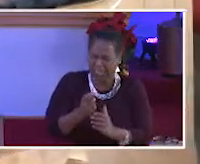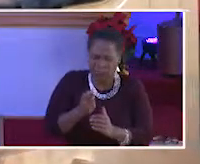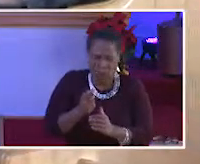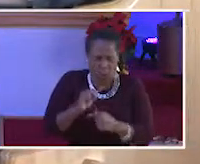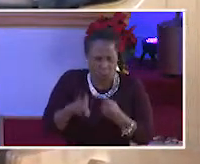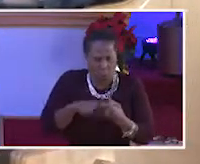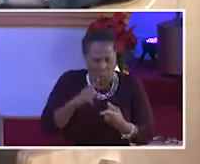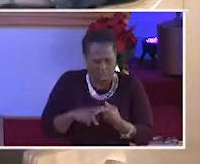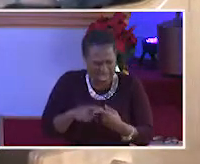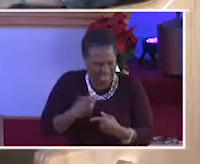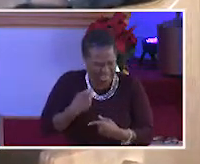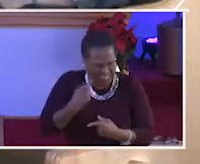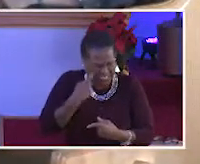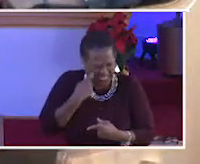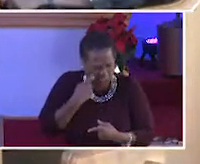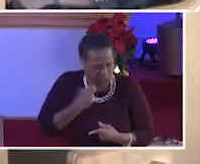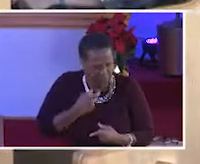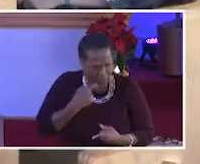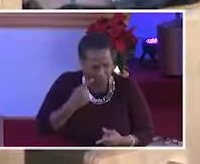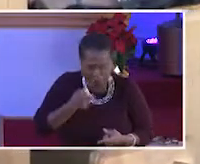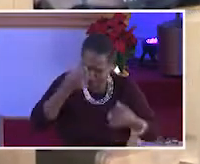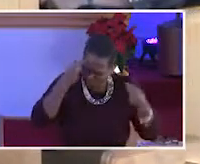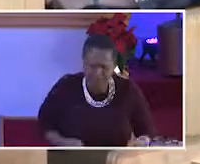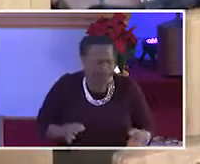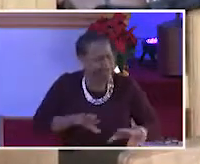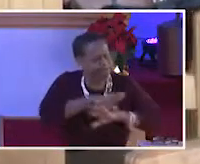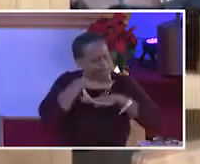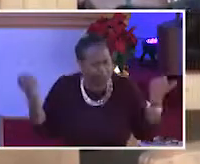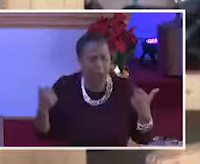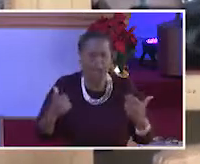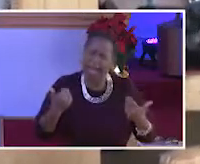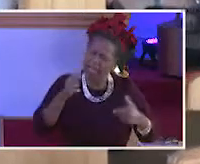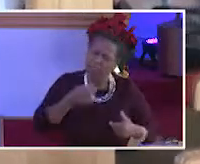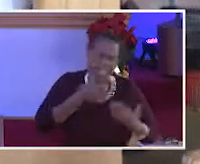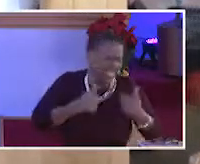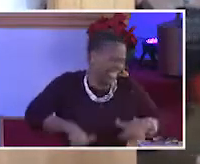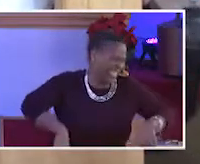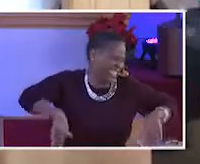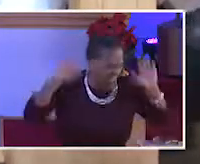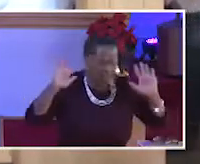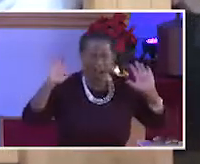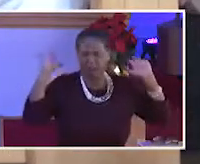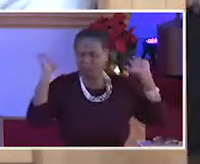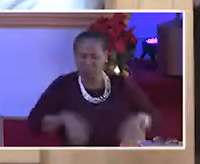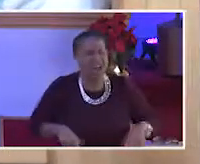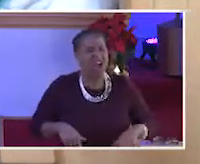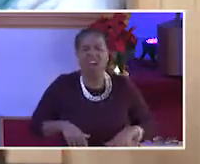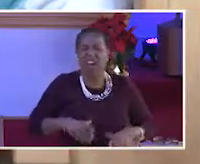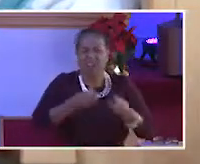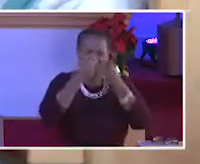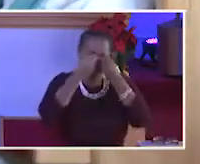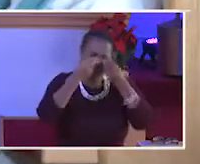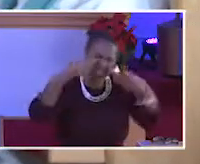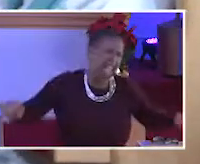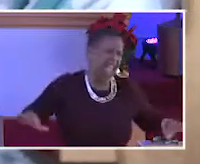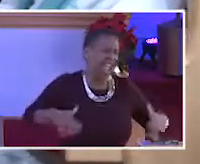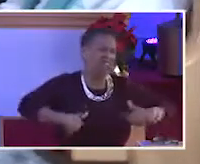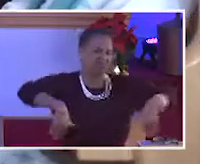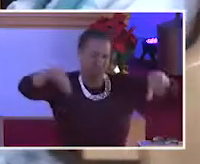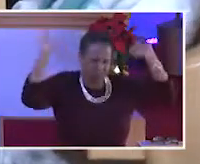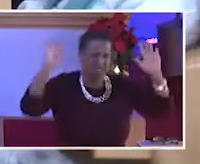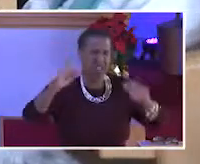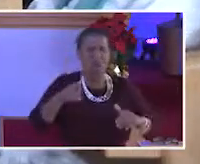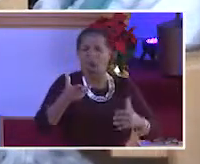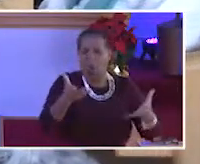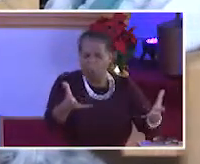about to throw in the towel, just when you are about to give up, just when you are about to throw your hands in the air, just when